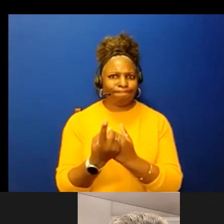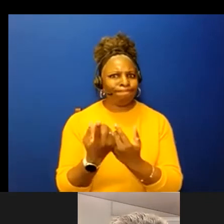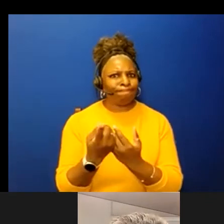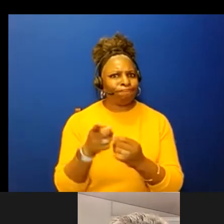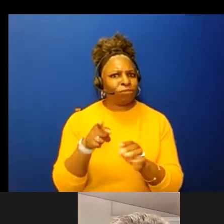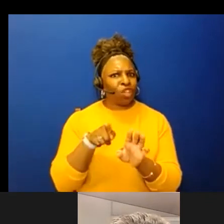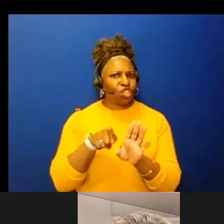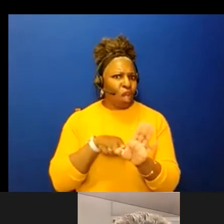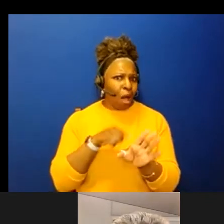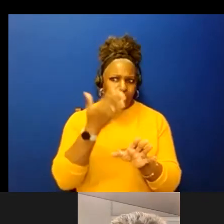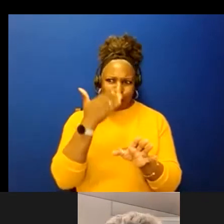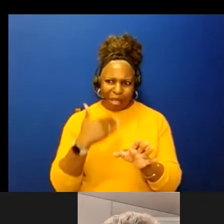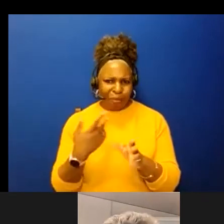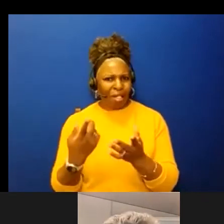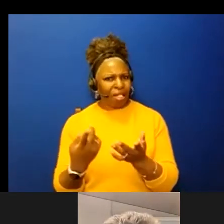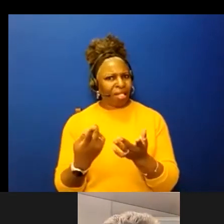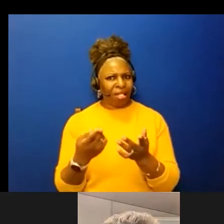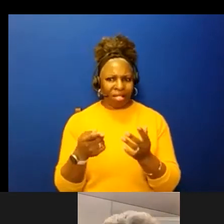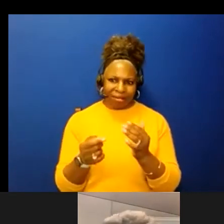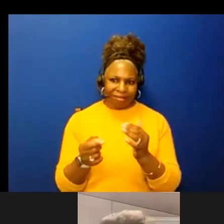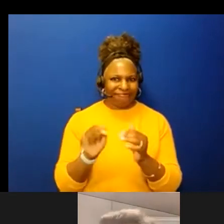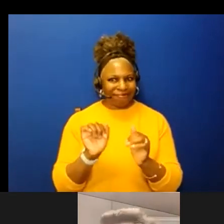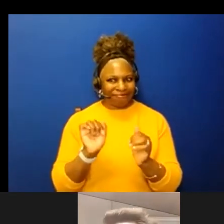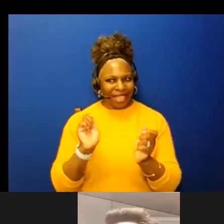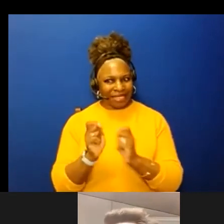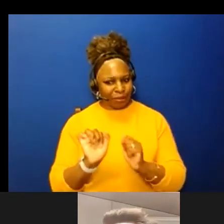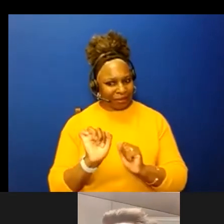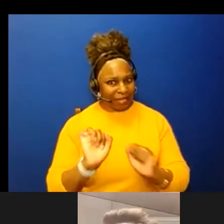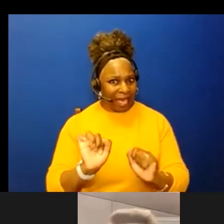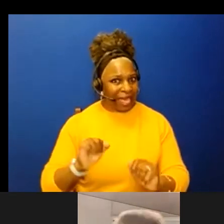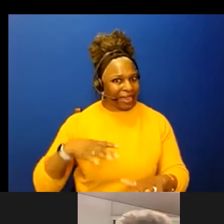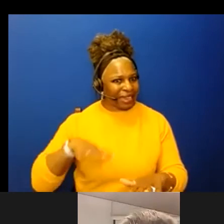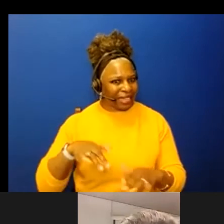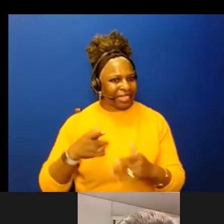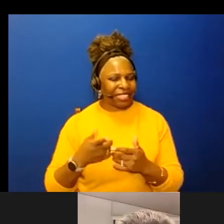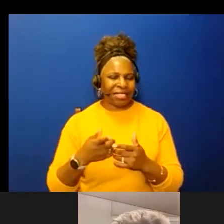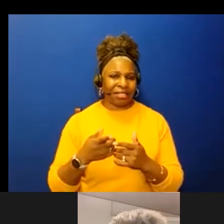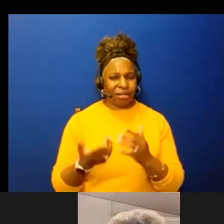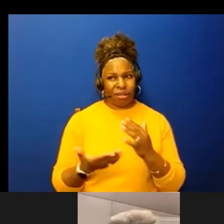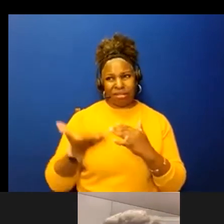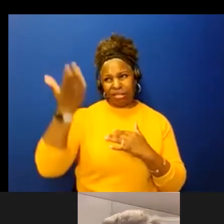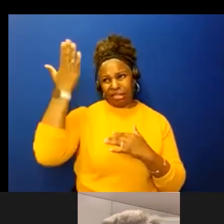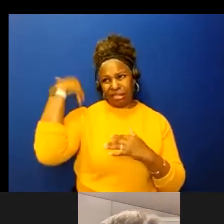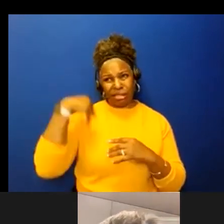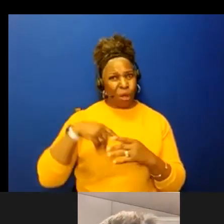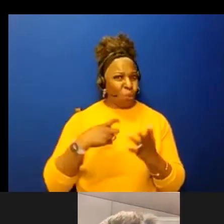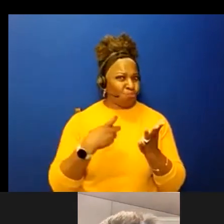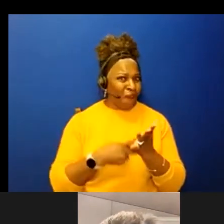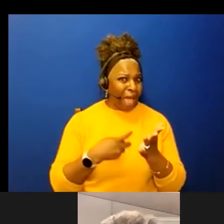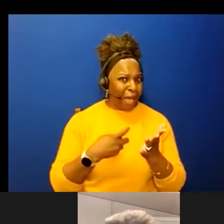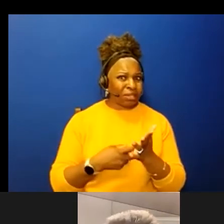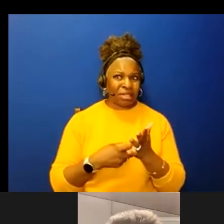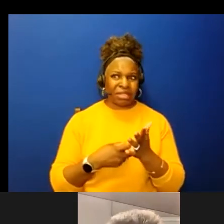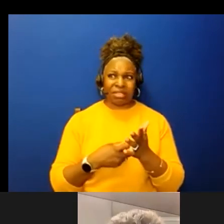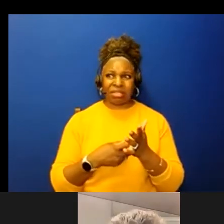it was very strictly, hockey, netball, rounders, athletics. It was those sports. And I think when I was teaching,